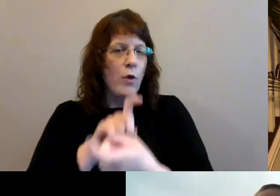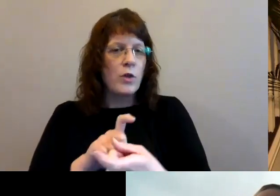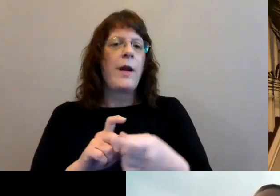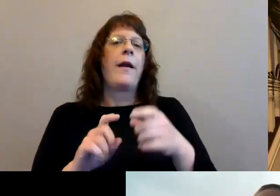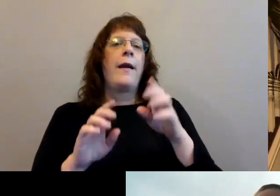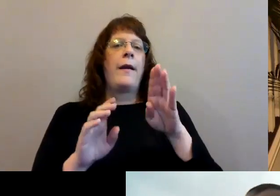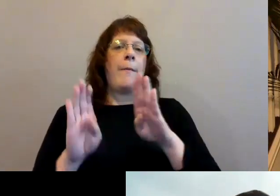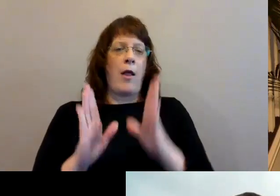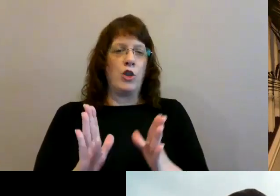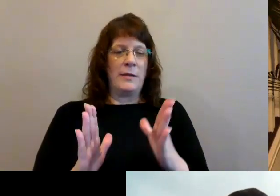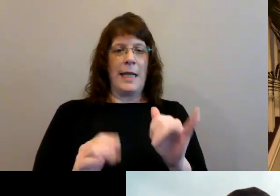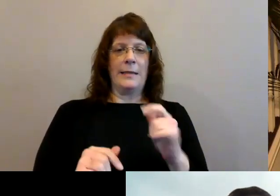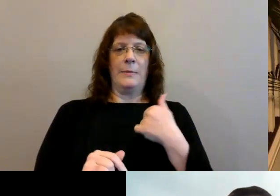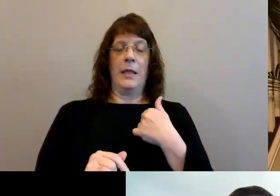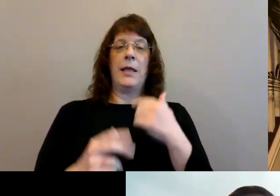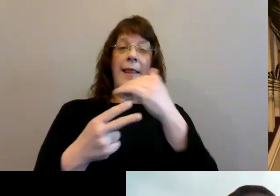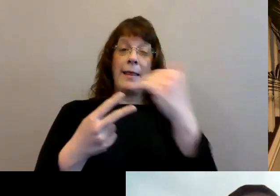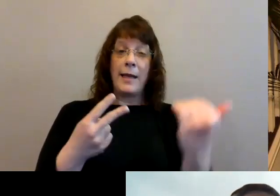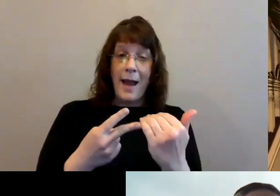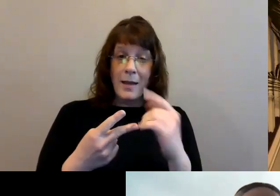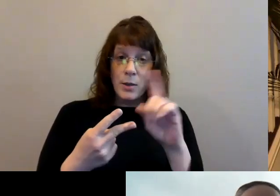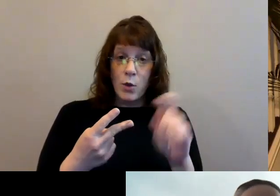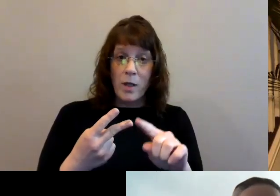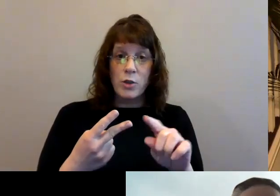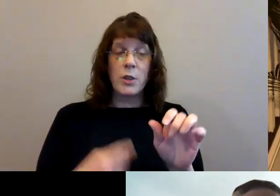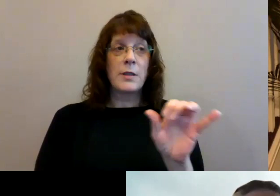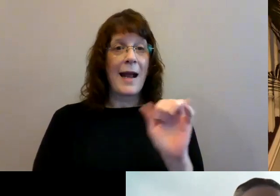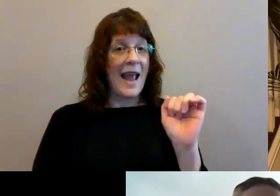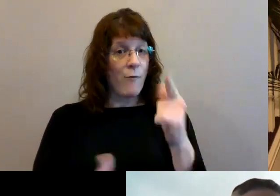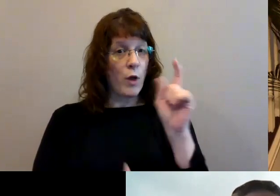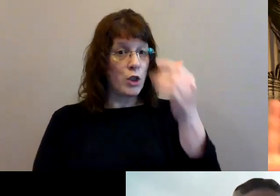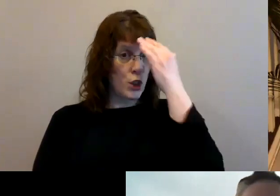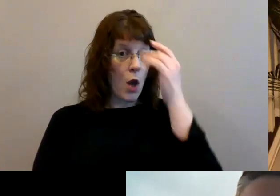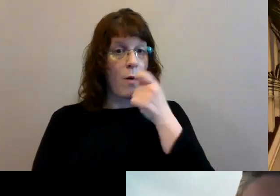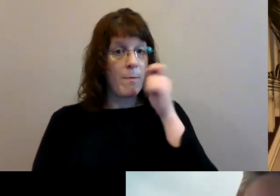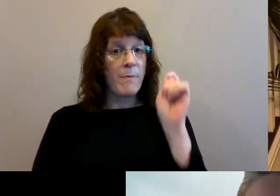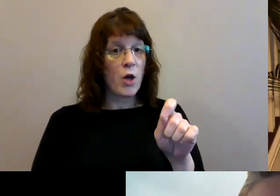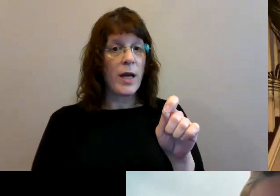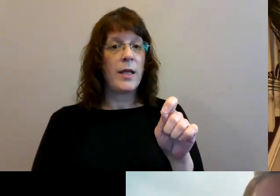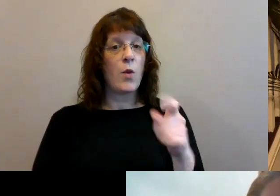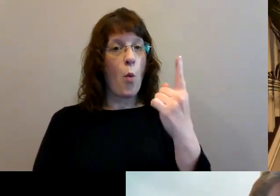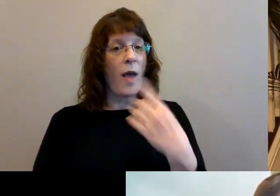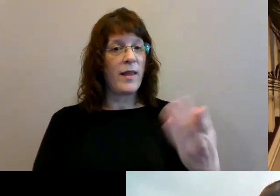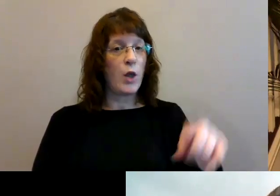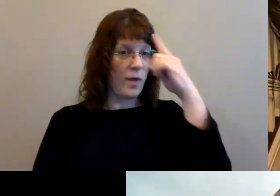But then the next question is like everyone should know, period. Thing that you think everybody should know.